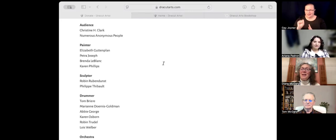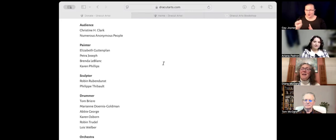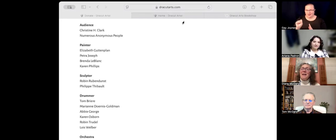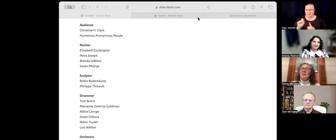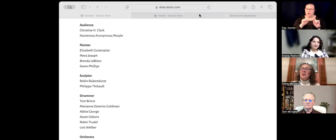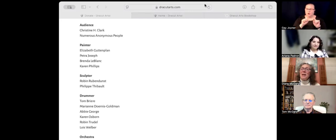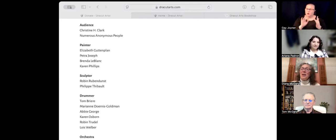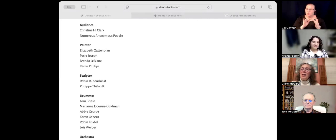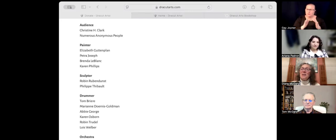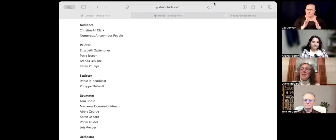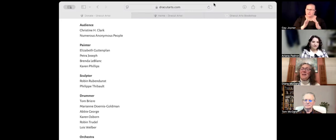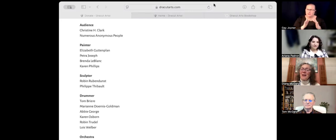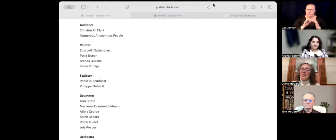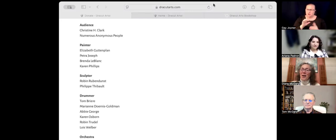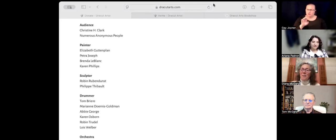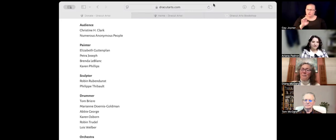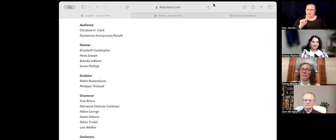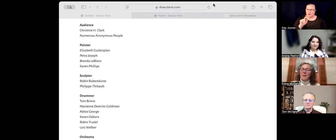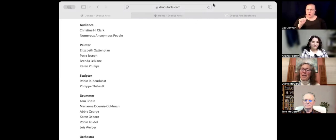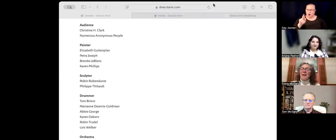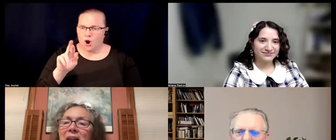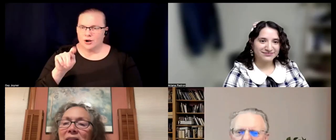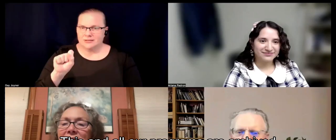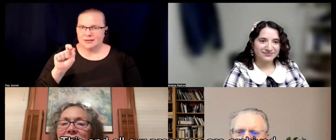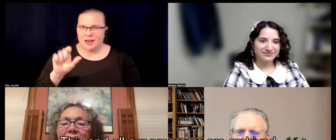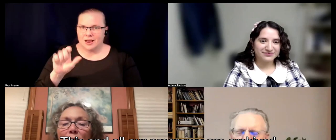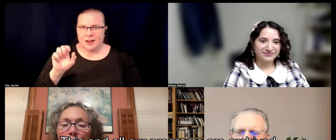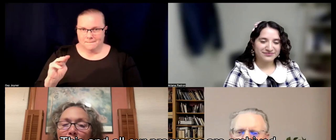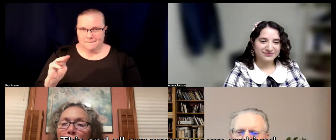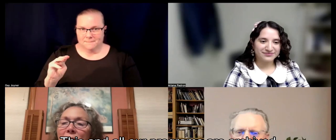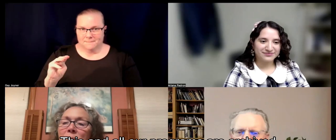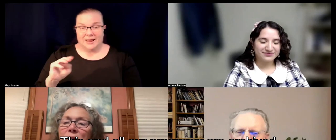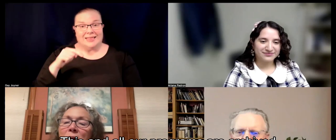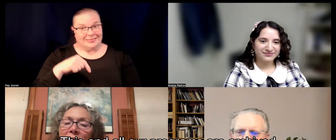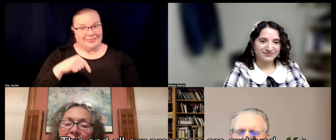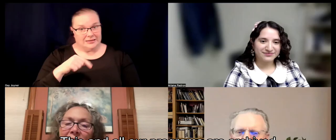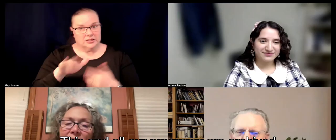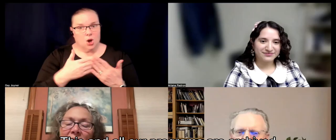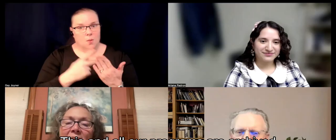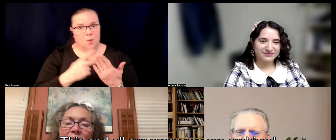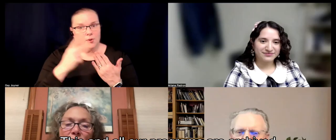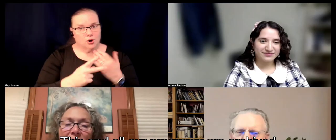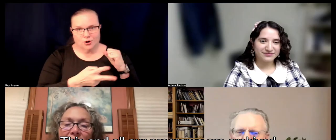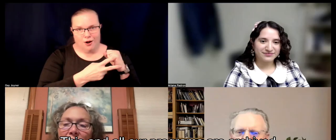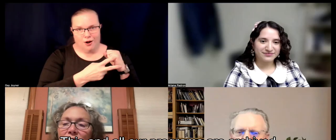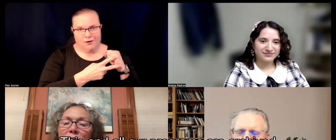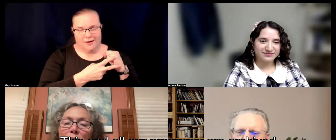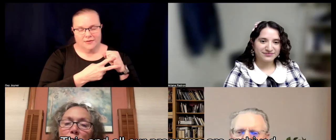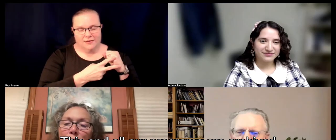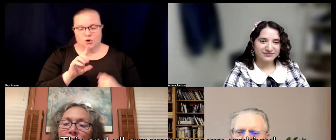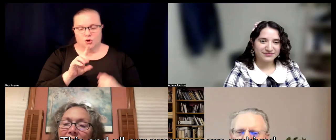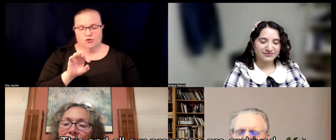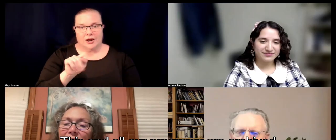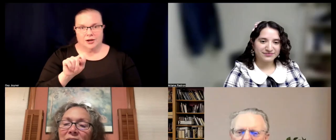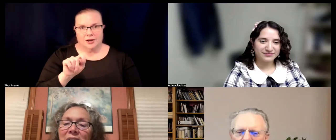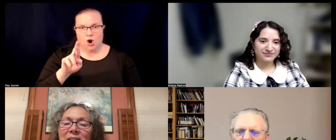website. That's draketarts.com. This and all our programs are archived on the Drake It Arts